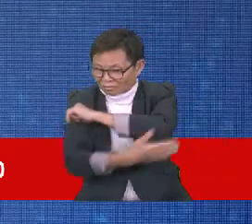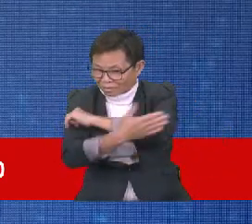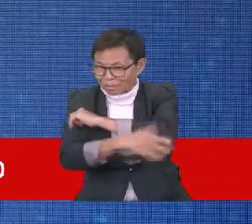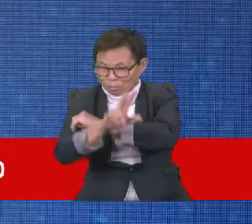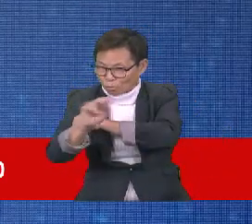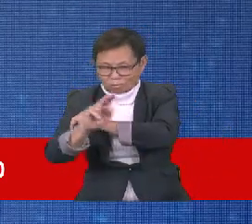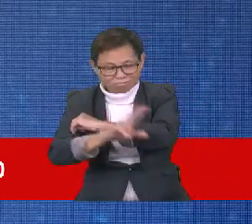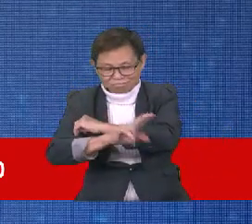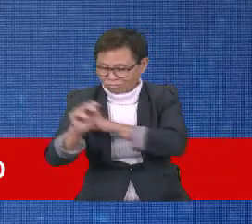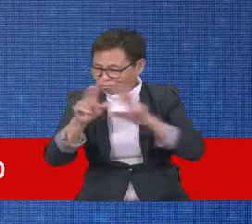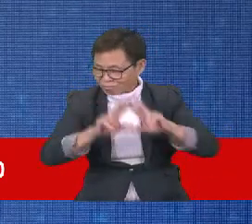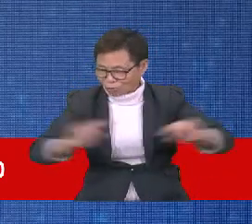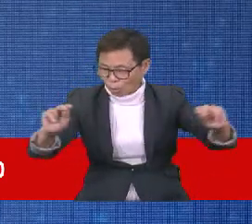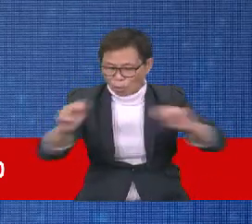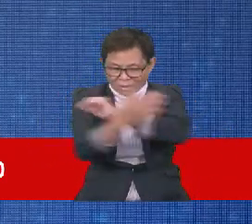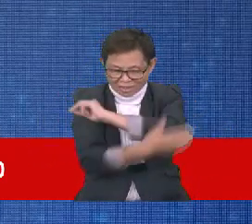in this